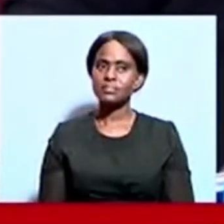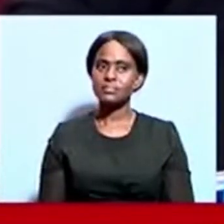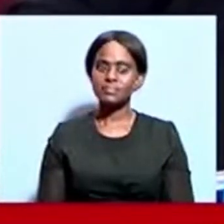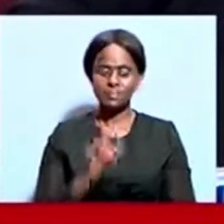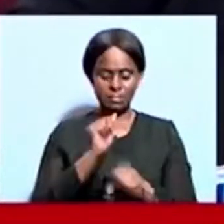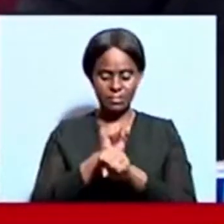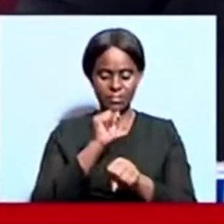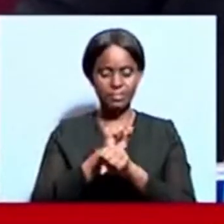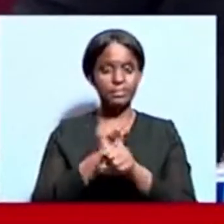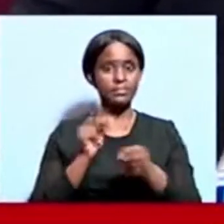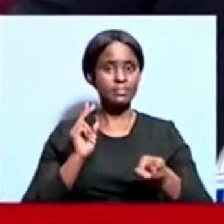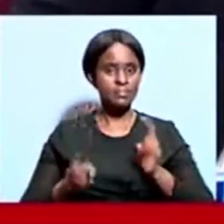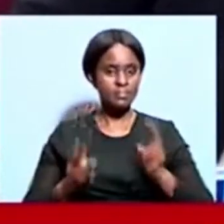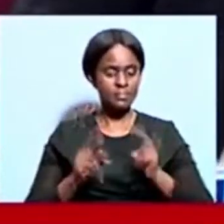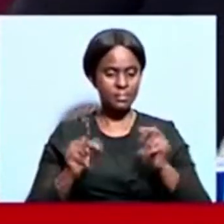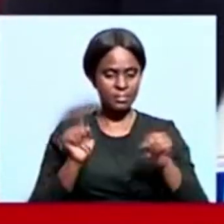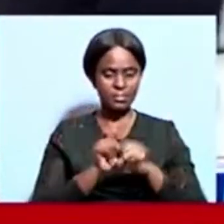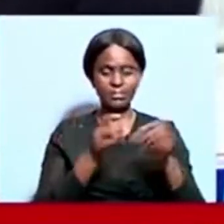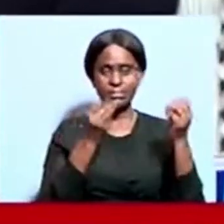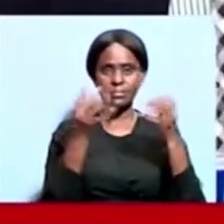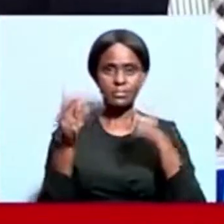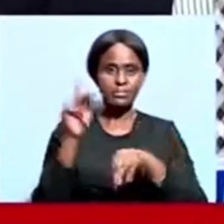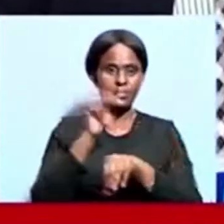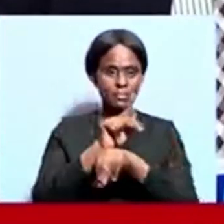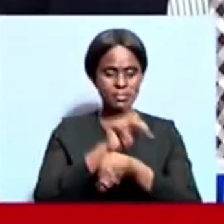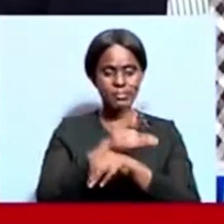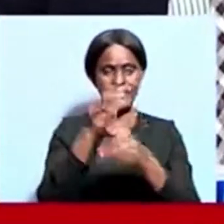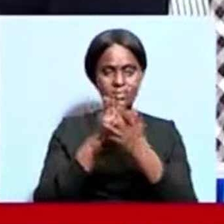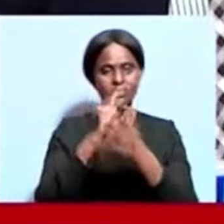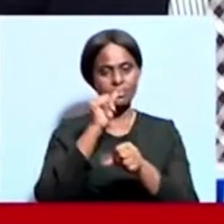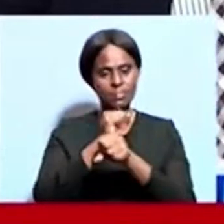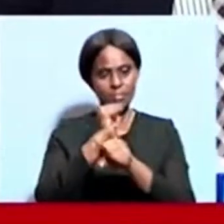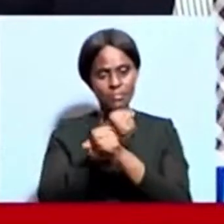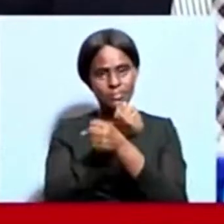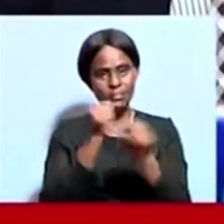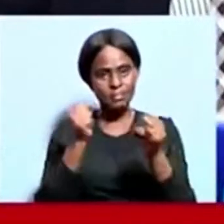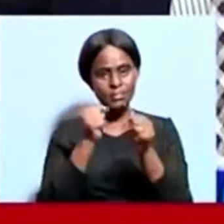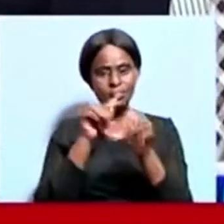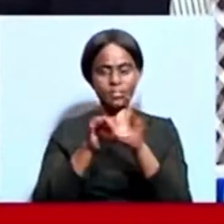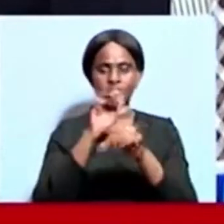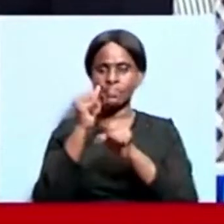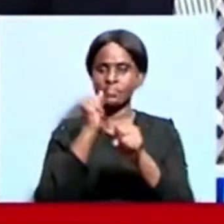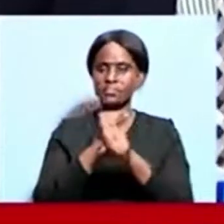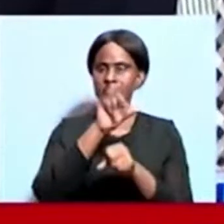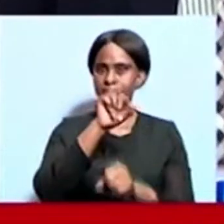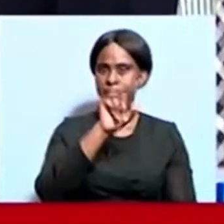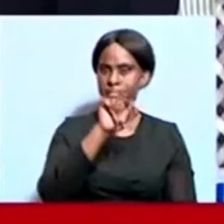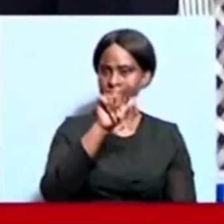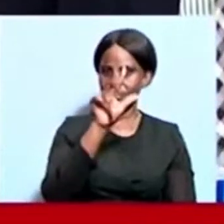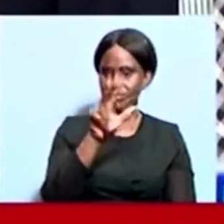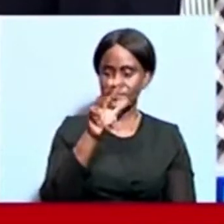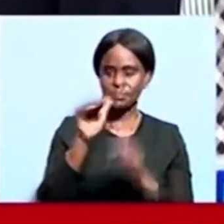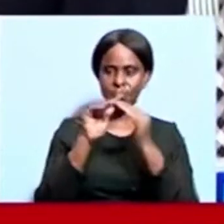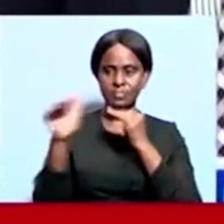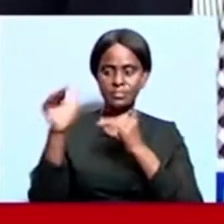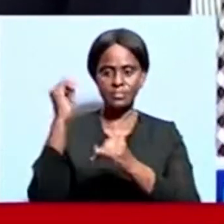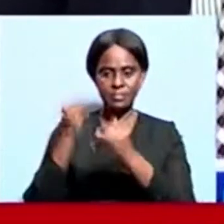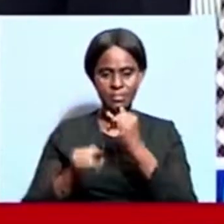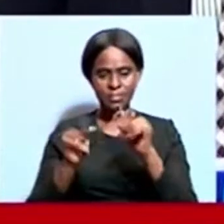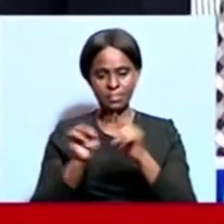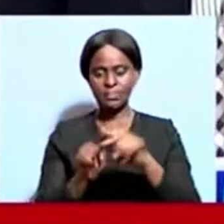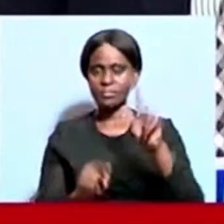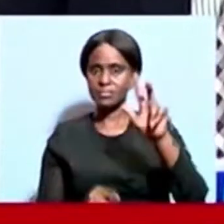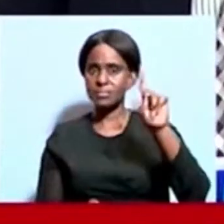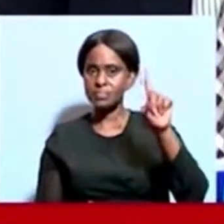Works have been expedited and most projects were executed in the year 2023 to a level of completion, and as at